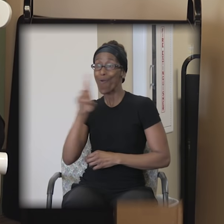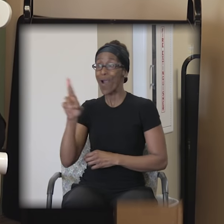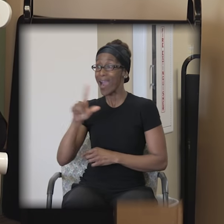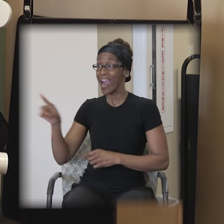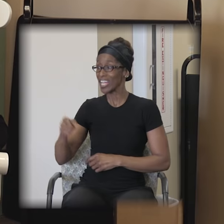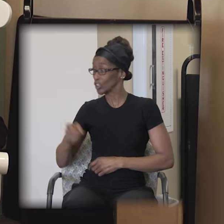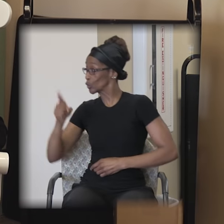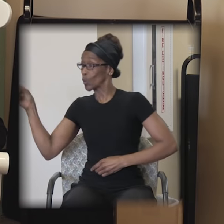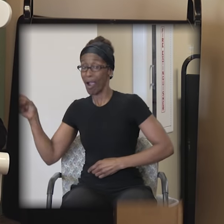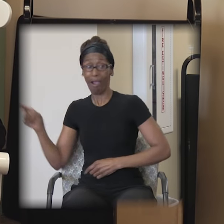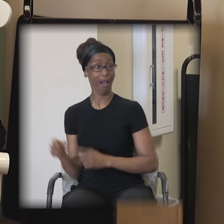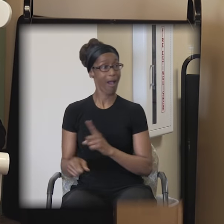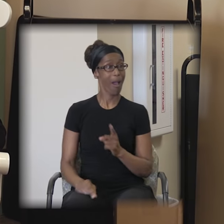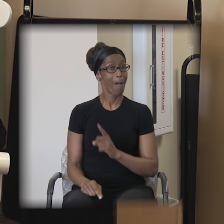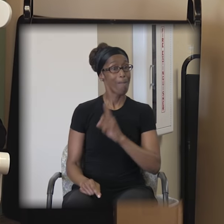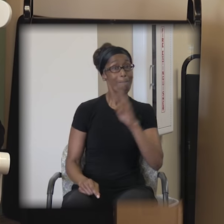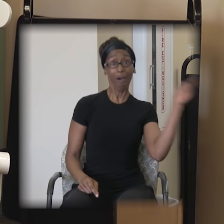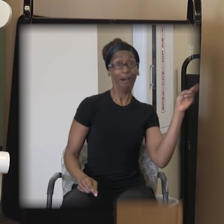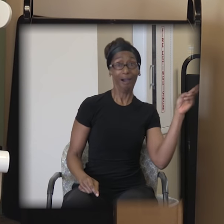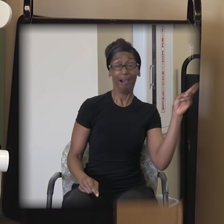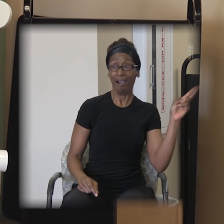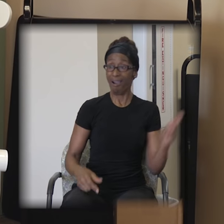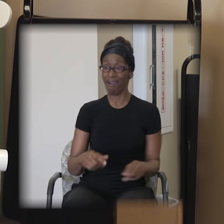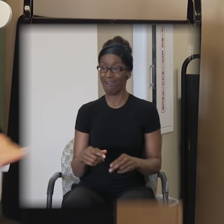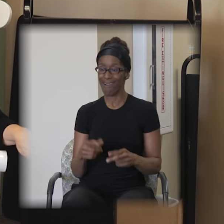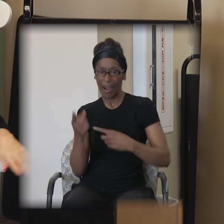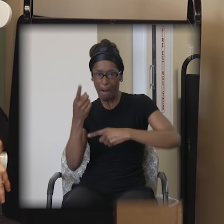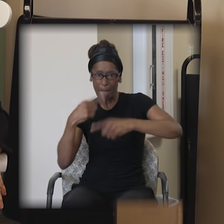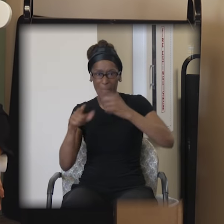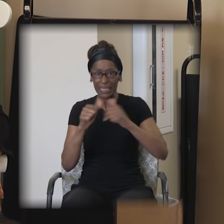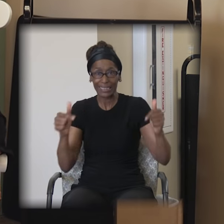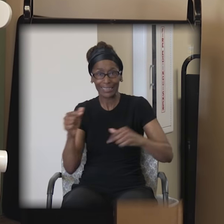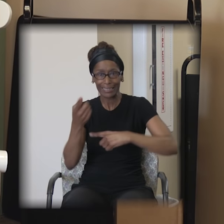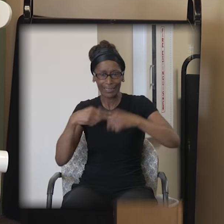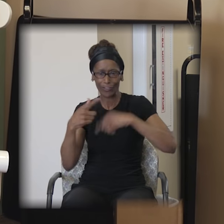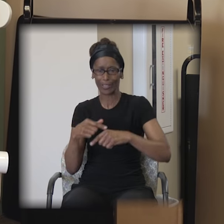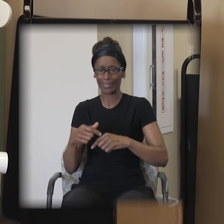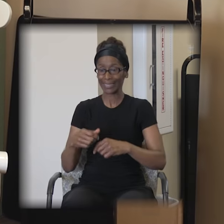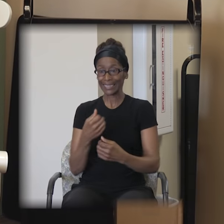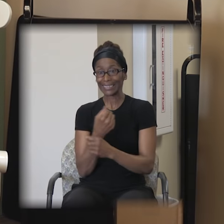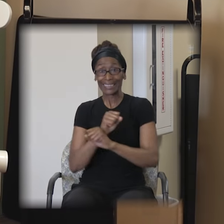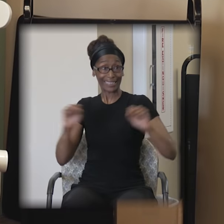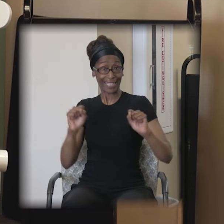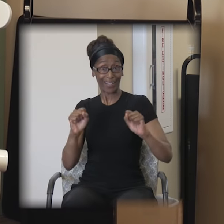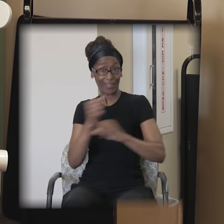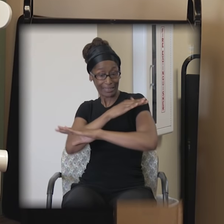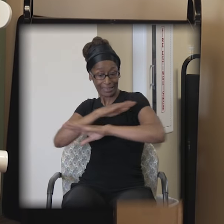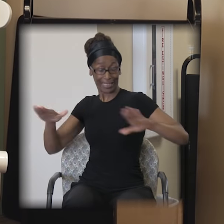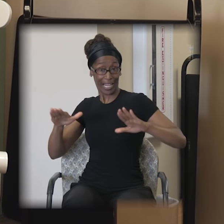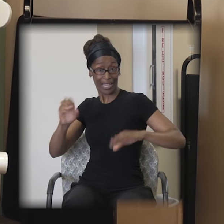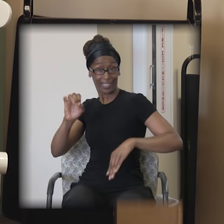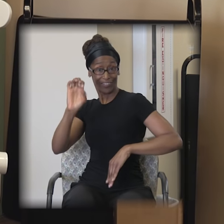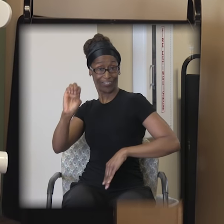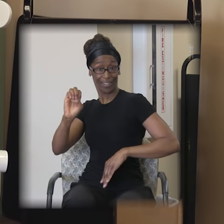ball. He used American Sign Language symbols for safe and out. This time William got on base.